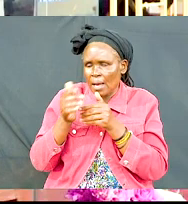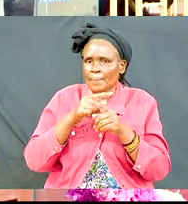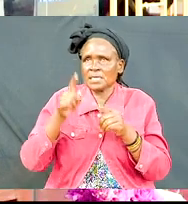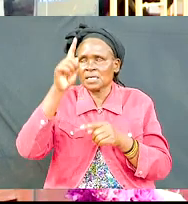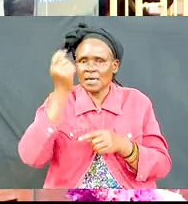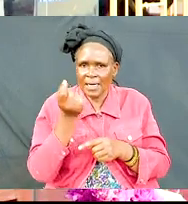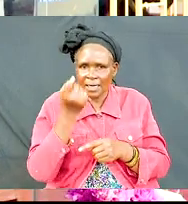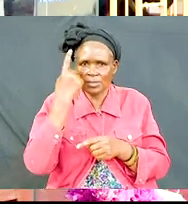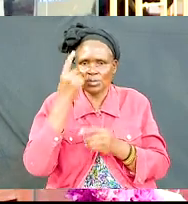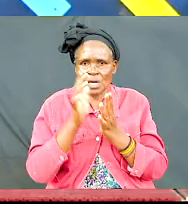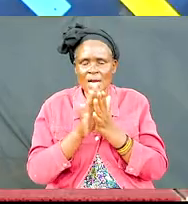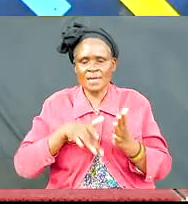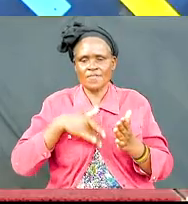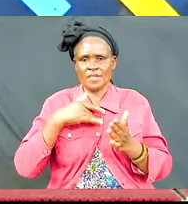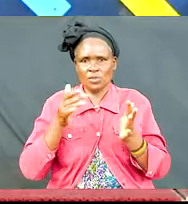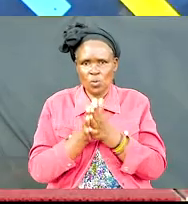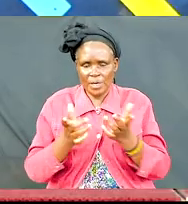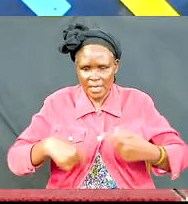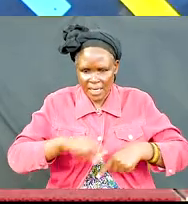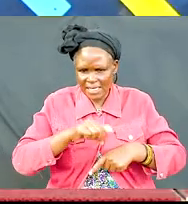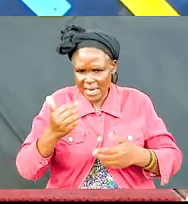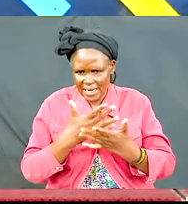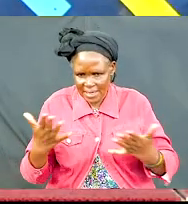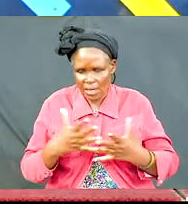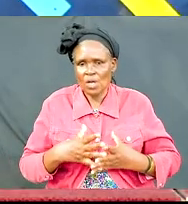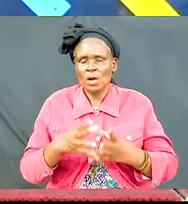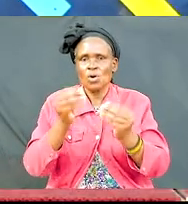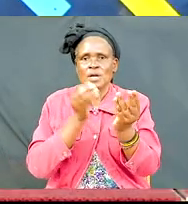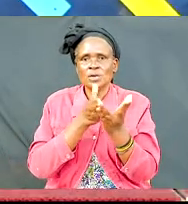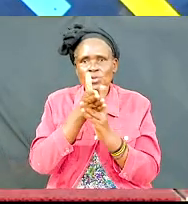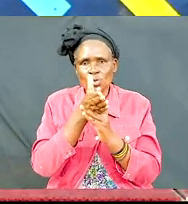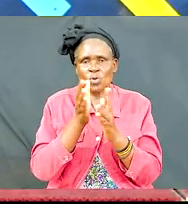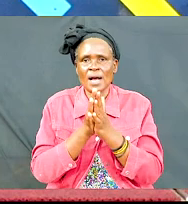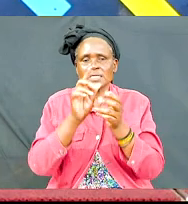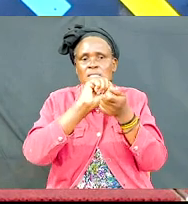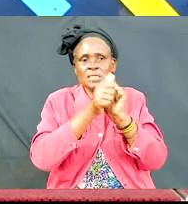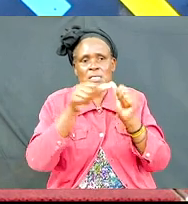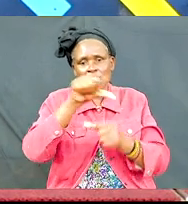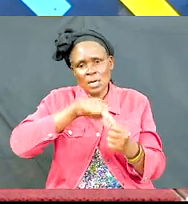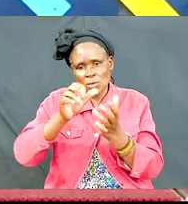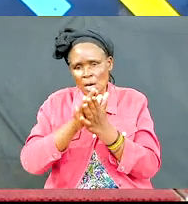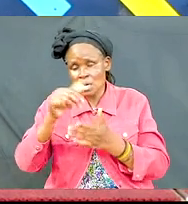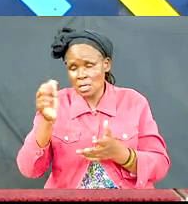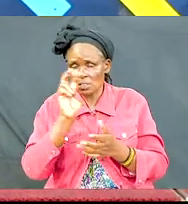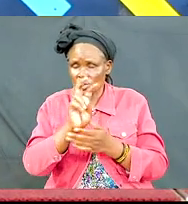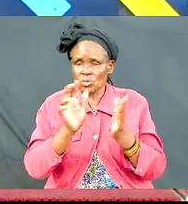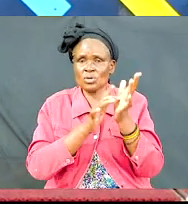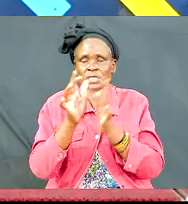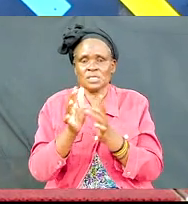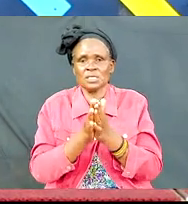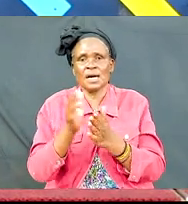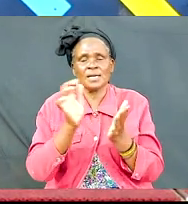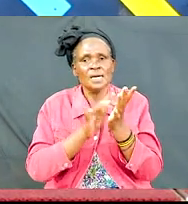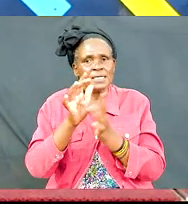understands and he feels with us whatever we are going through. She turned around and then saw Jesus. And